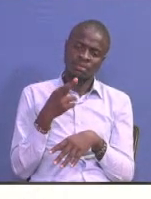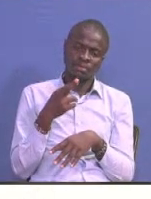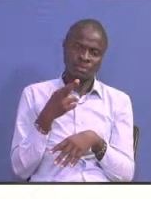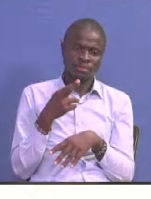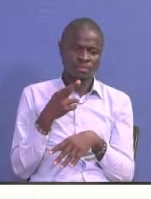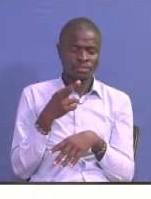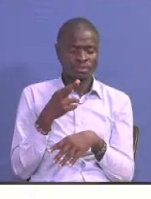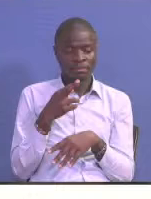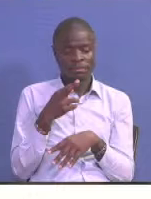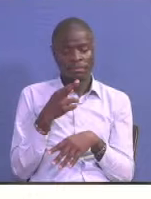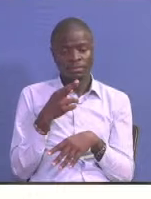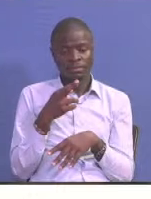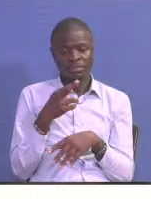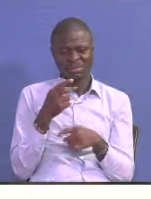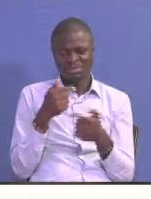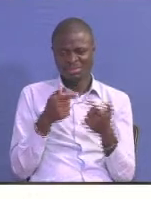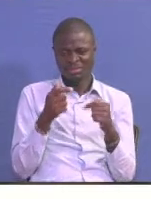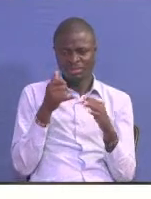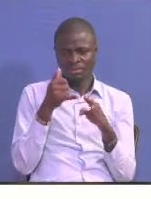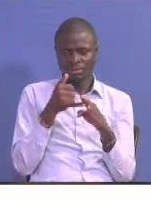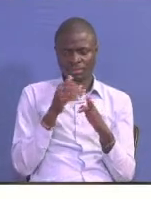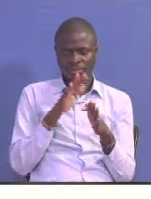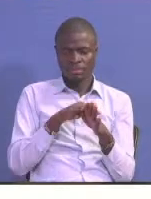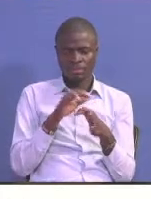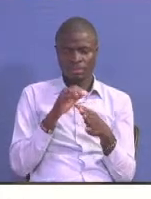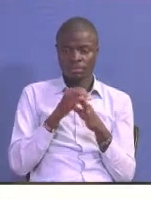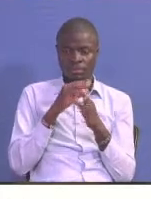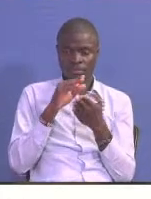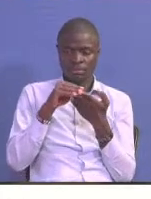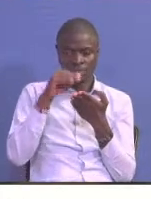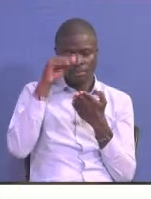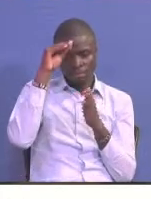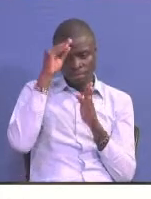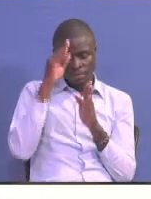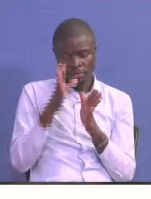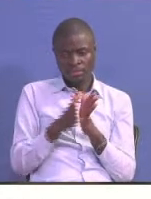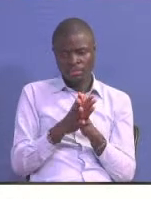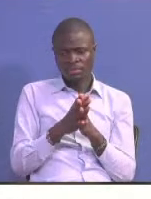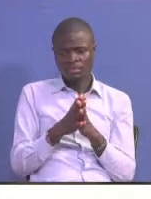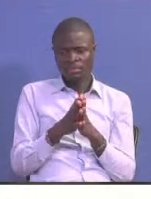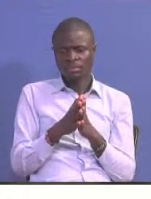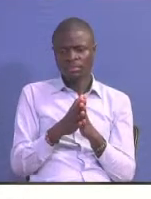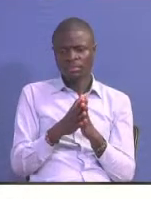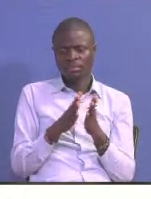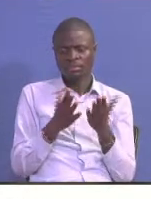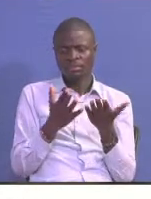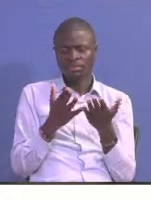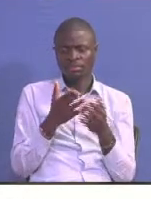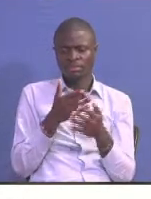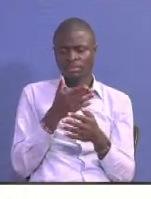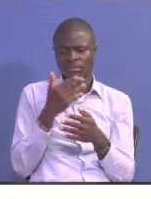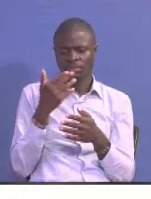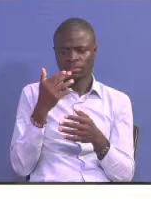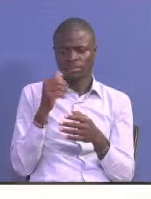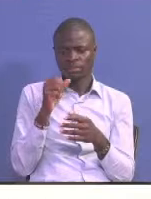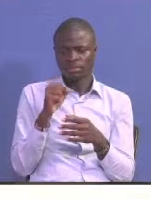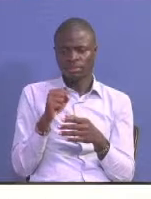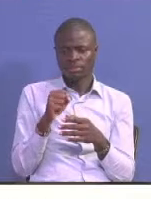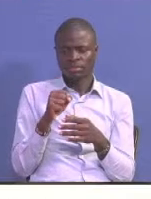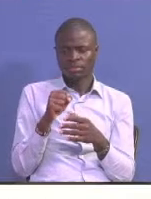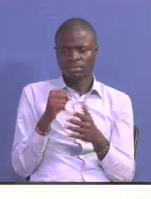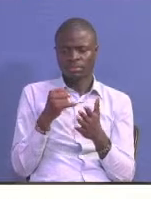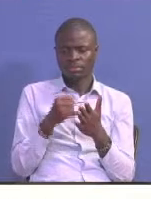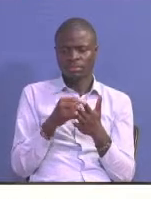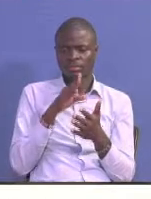actually imposing it on our students. How best can it be our content, our education?